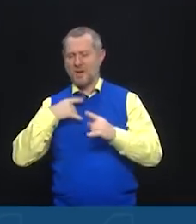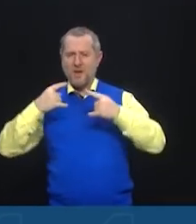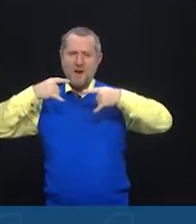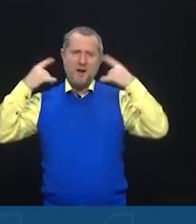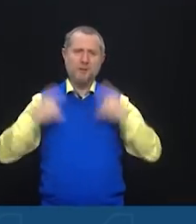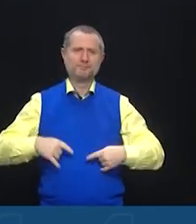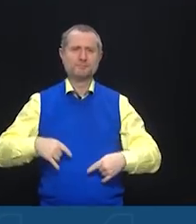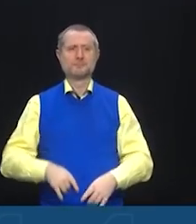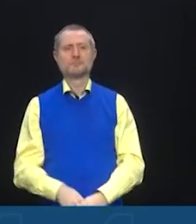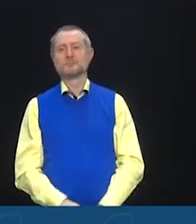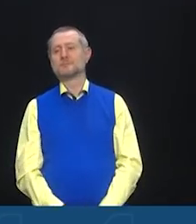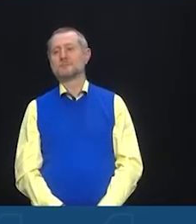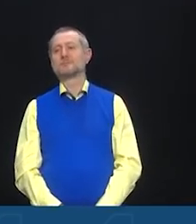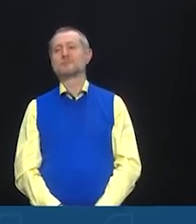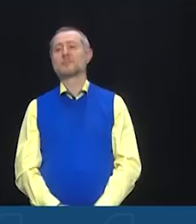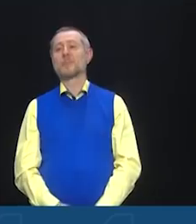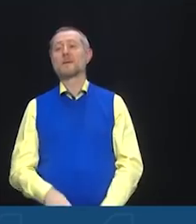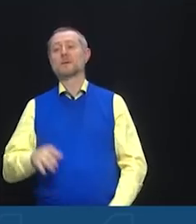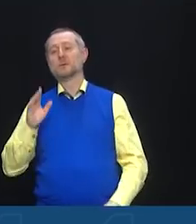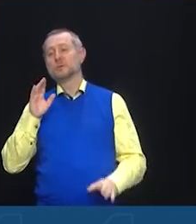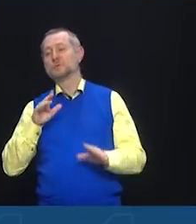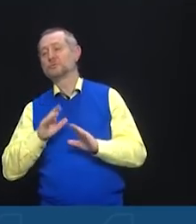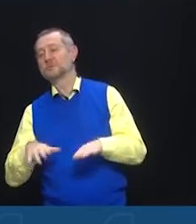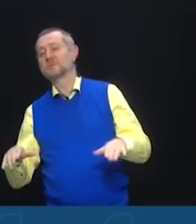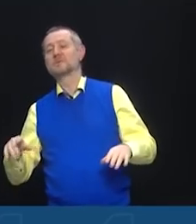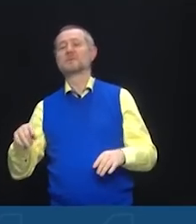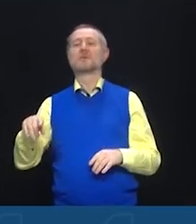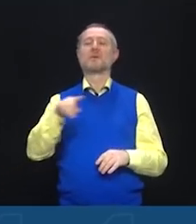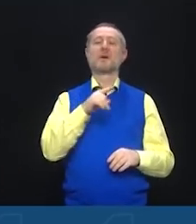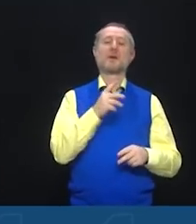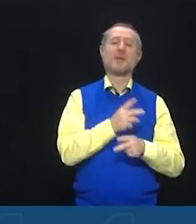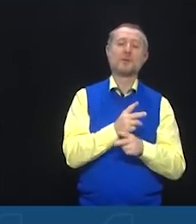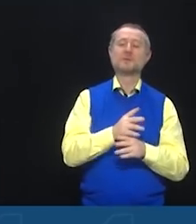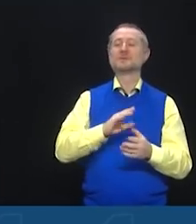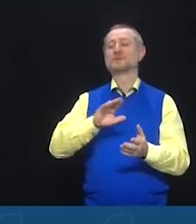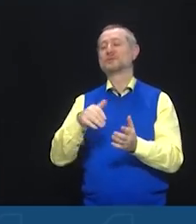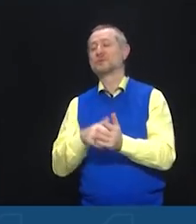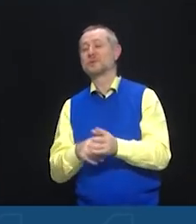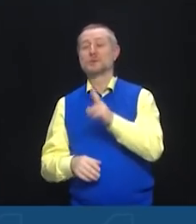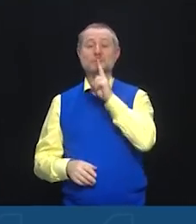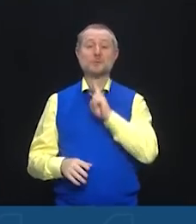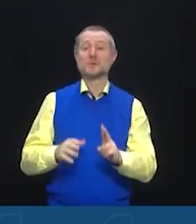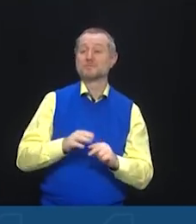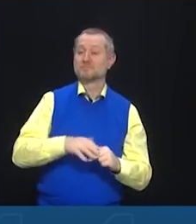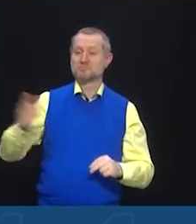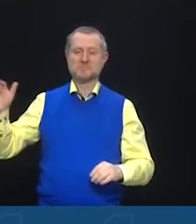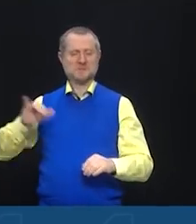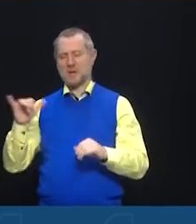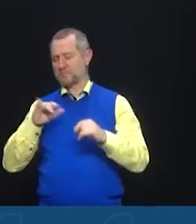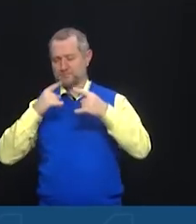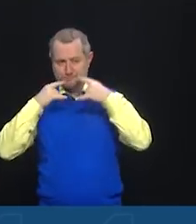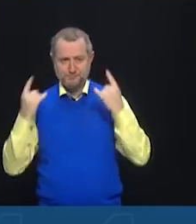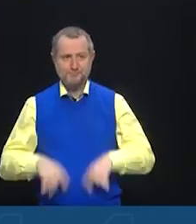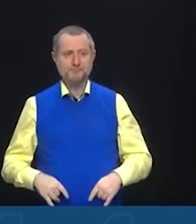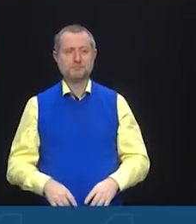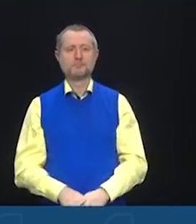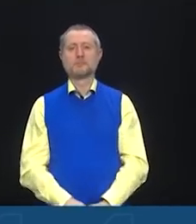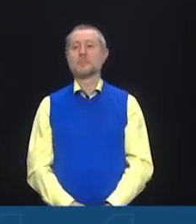and children, that includes children who are in child care centers ages 2 and up who are covered right now. Now, this is an important point to